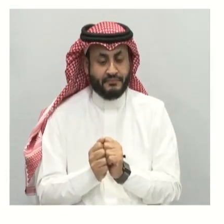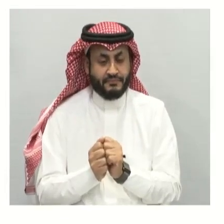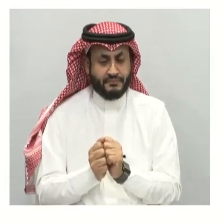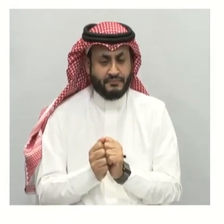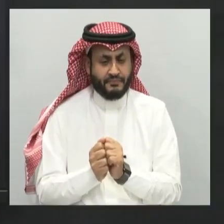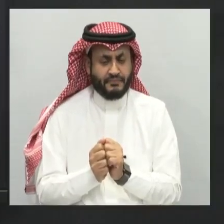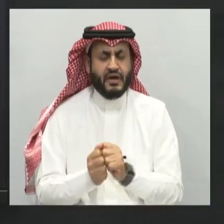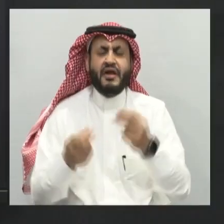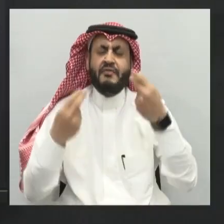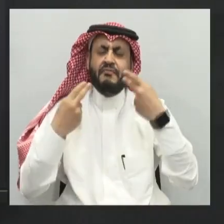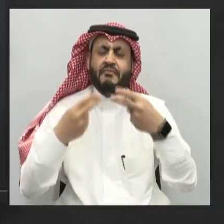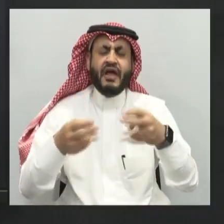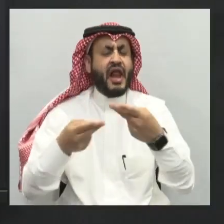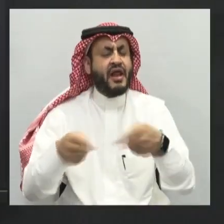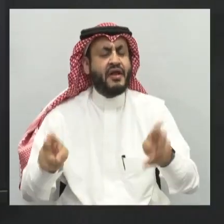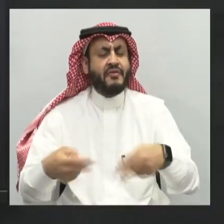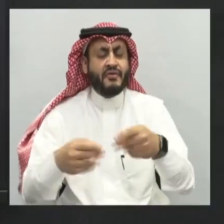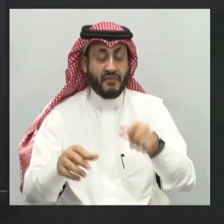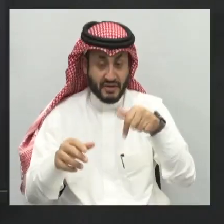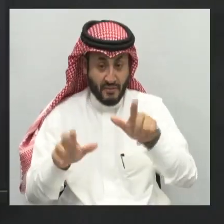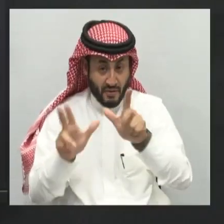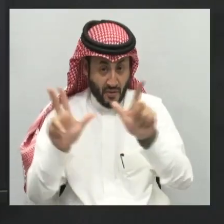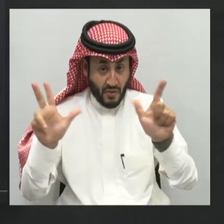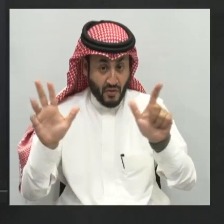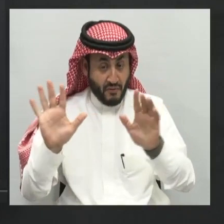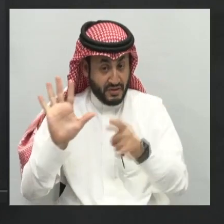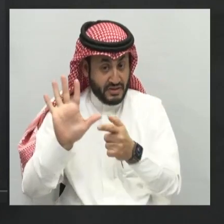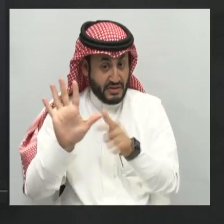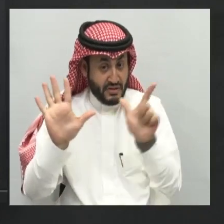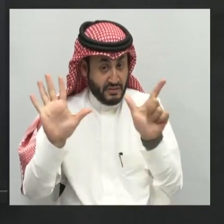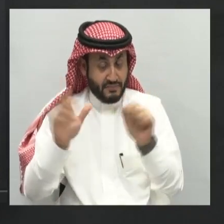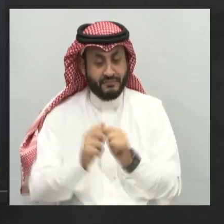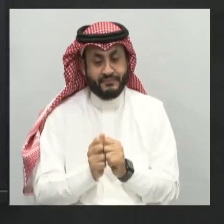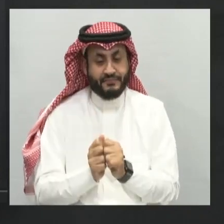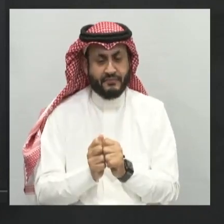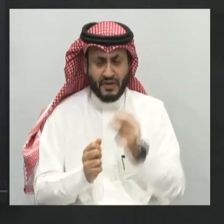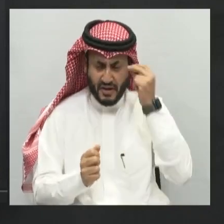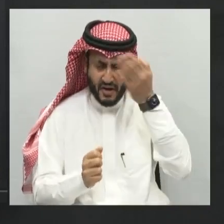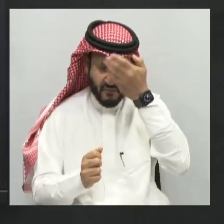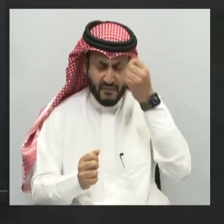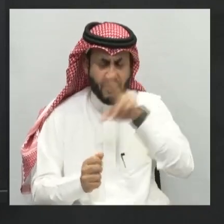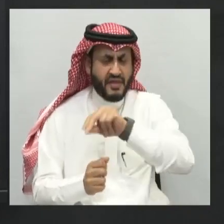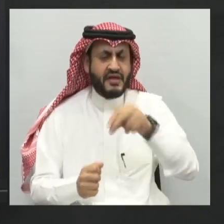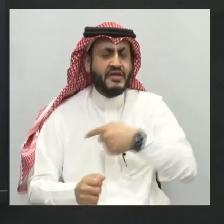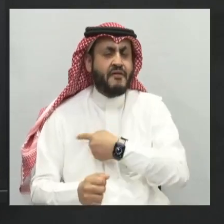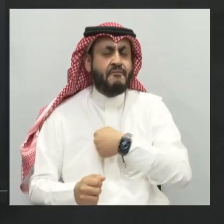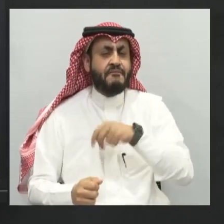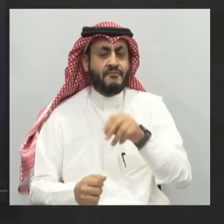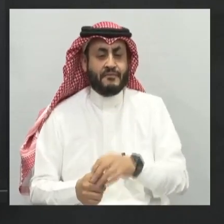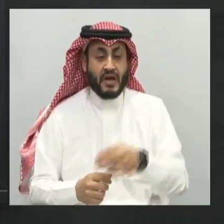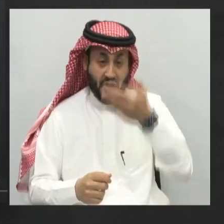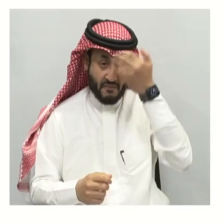with any rhythm you like and then say the days of the week and then say them over and over. You will remember the days just like your name.